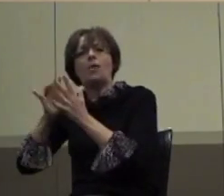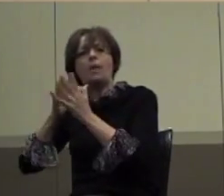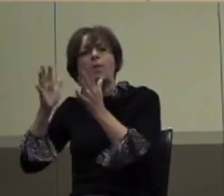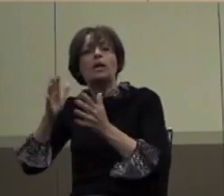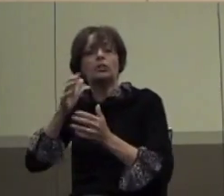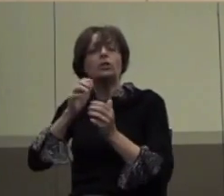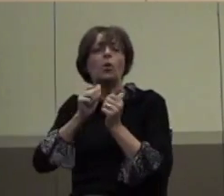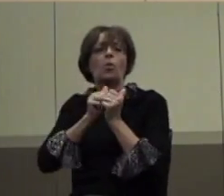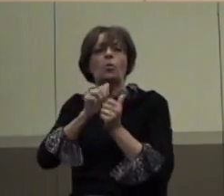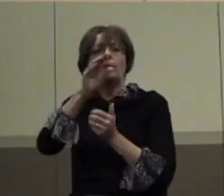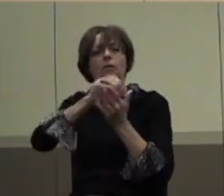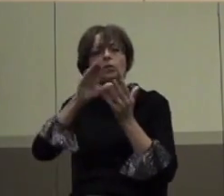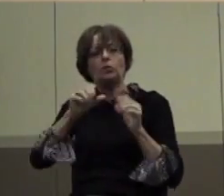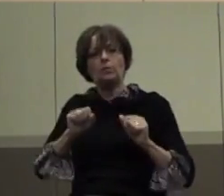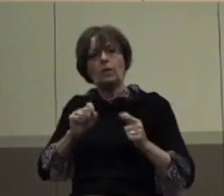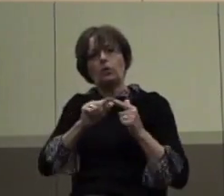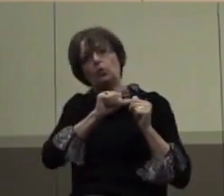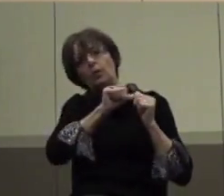to keep up.